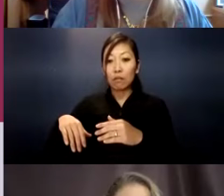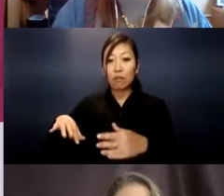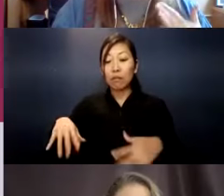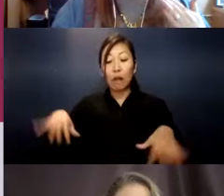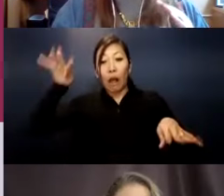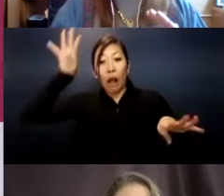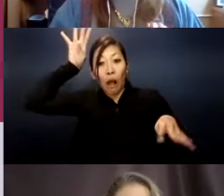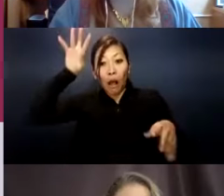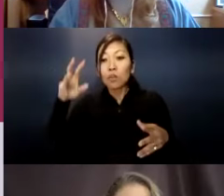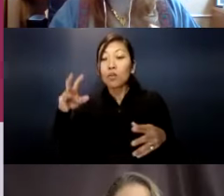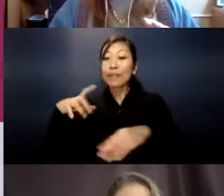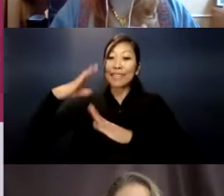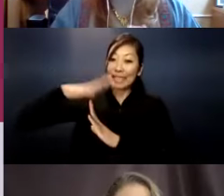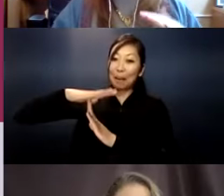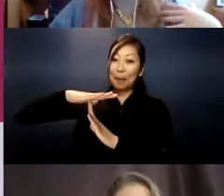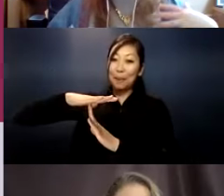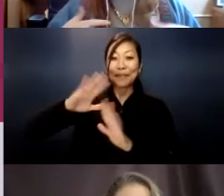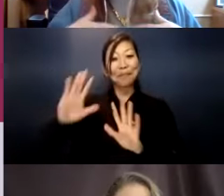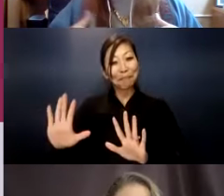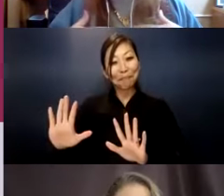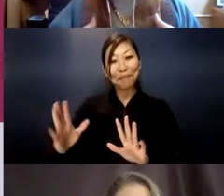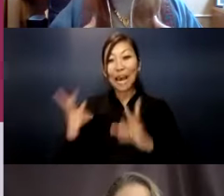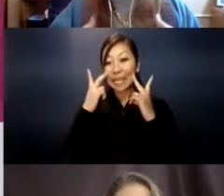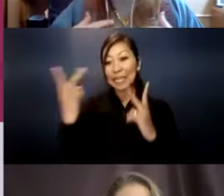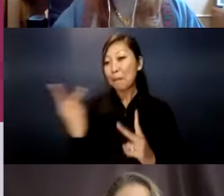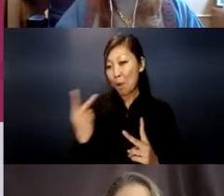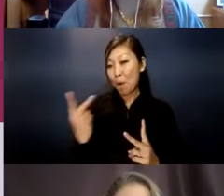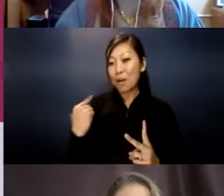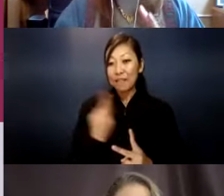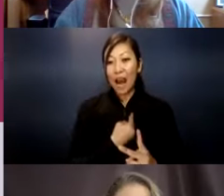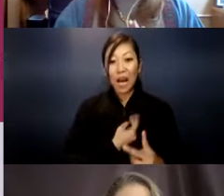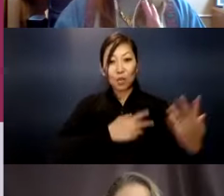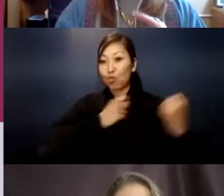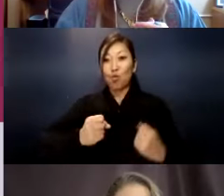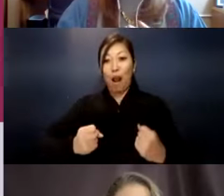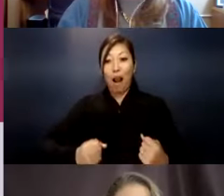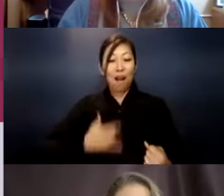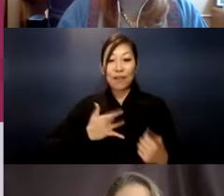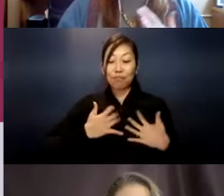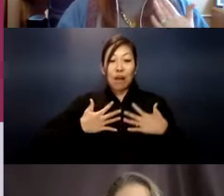out. You can say, "Hey, we're both getting really in our feelings right now. I think